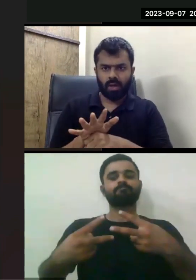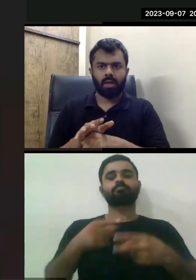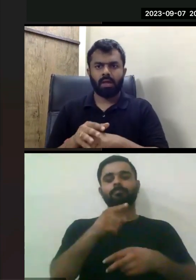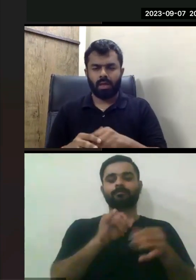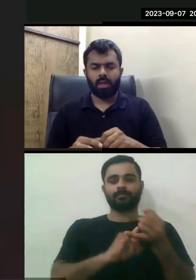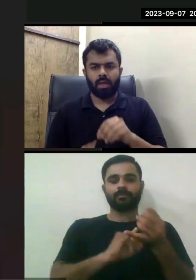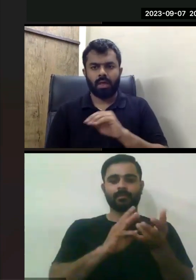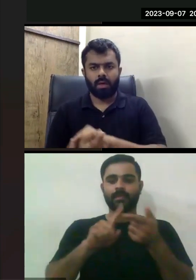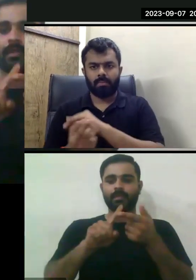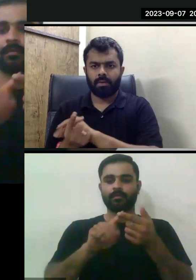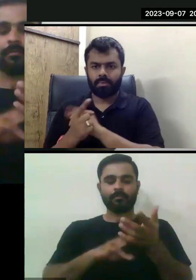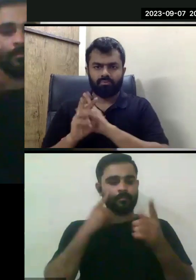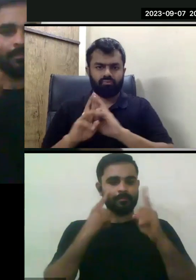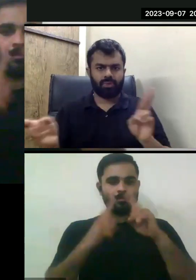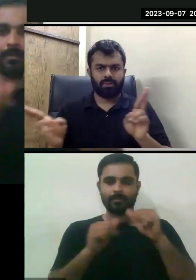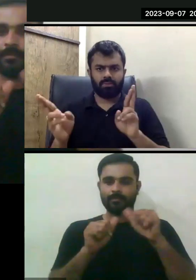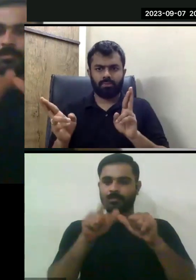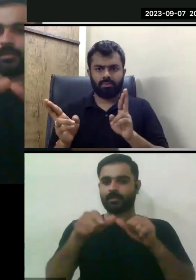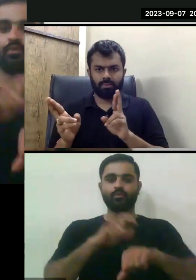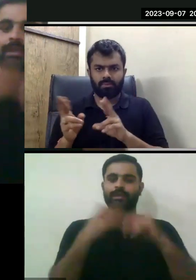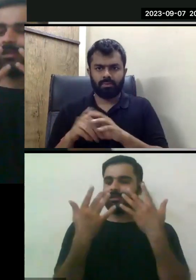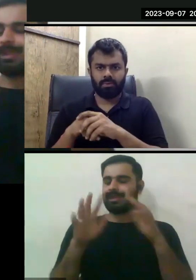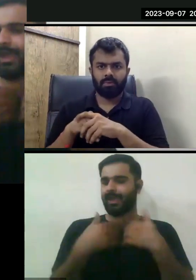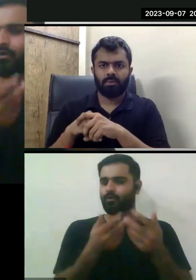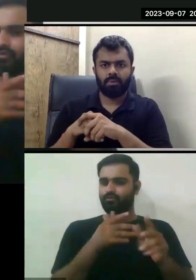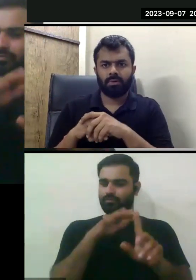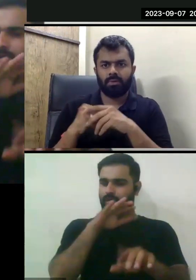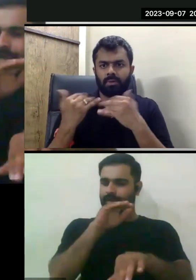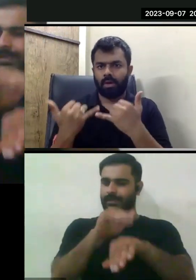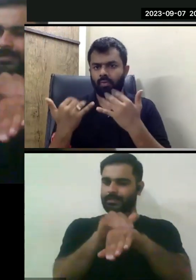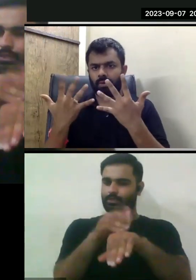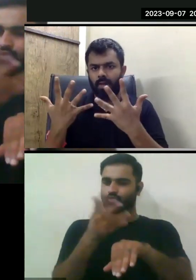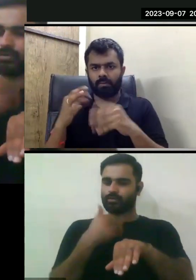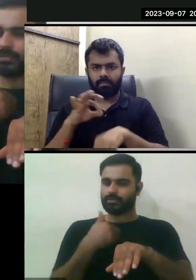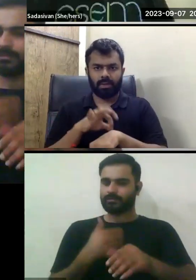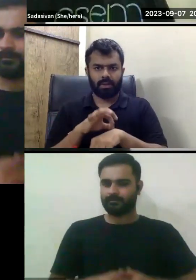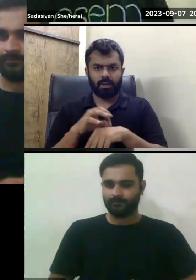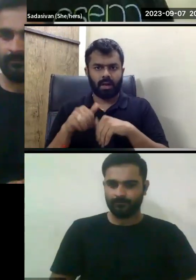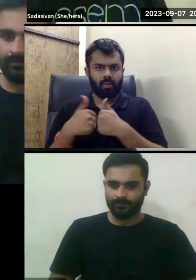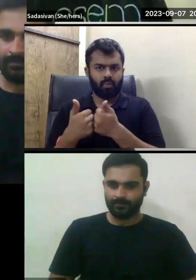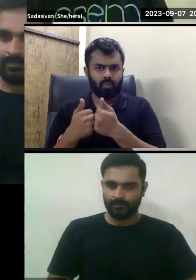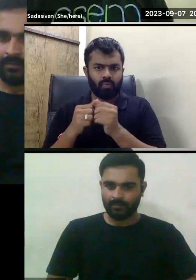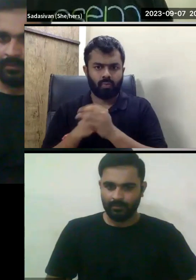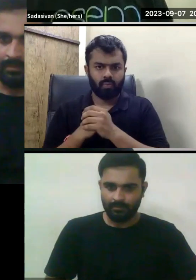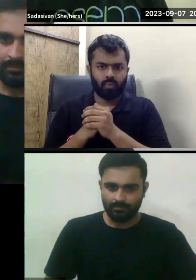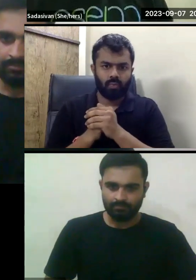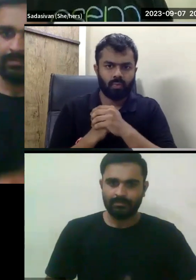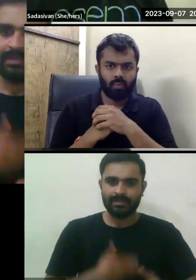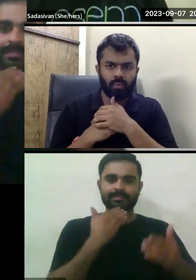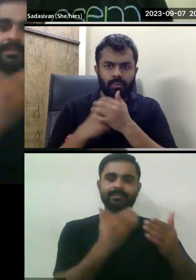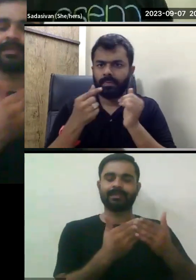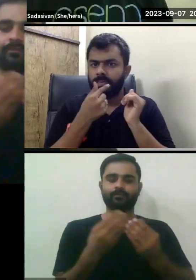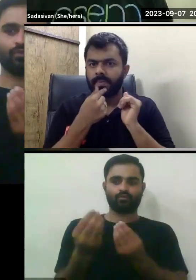to you. You have 10 minutes, and how do you want me to alert you? Yeah, thank you, Meenakshi. You can alert me